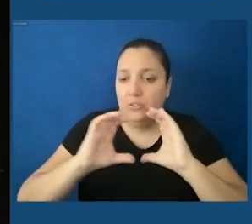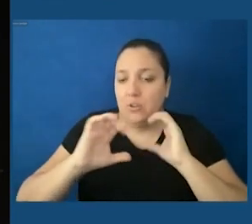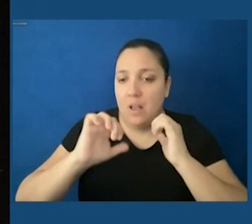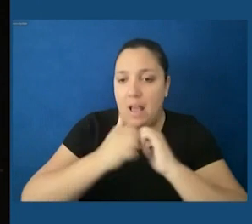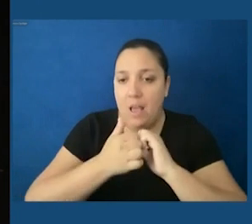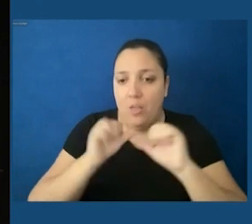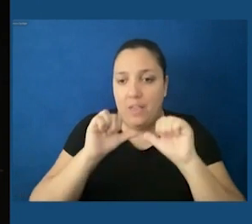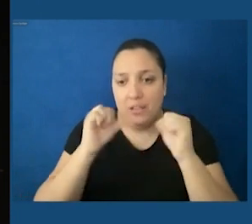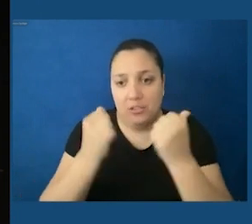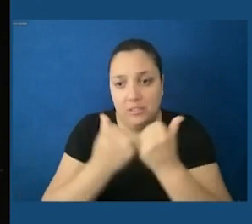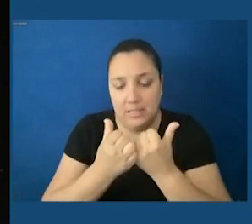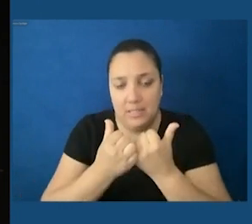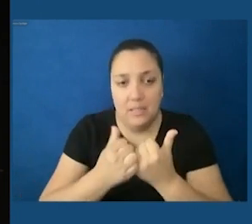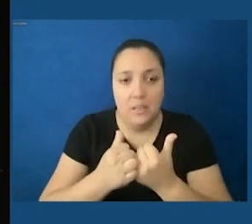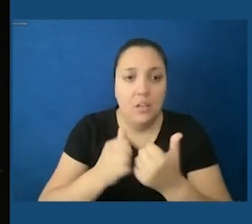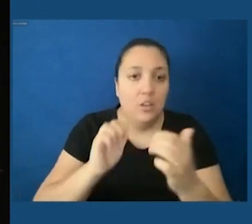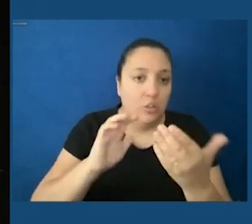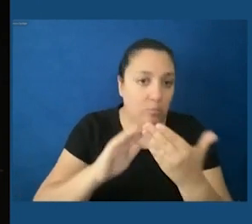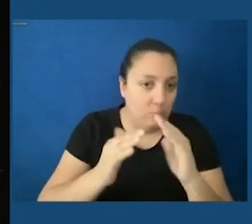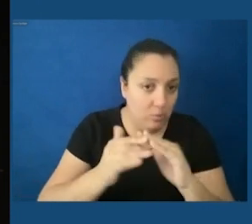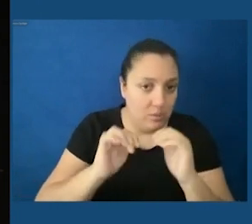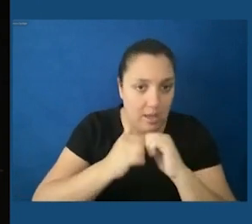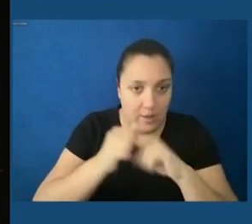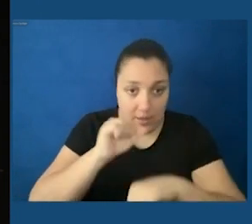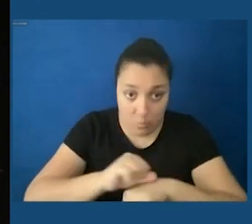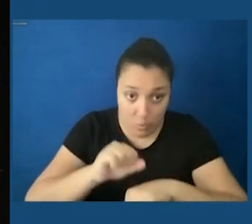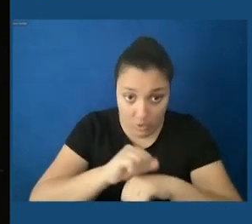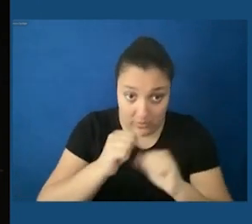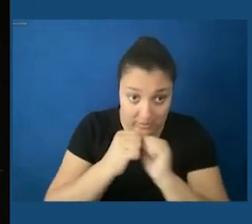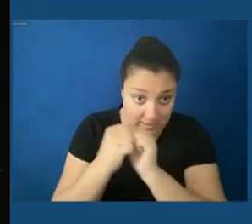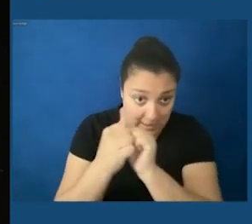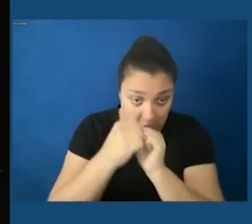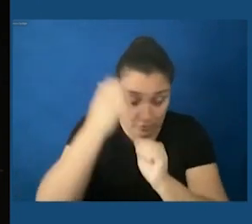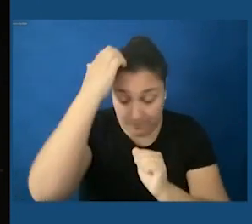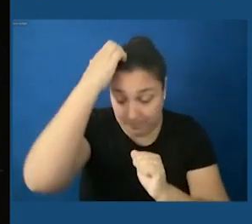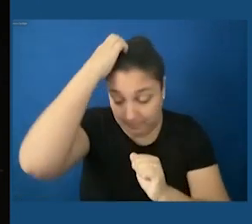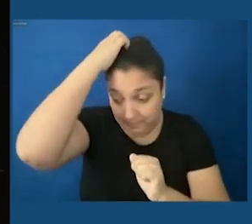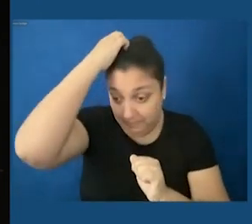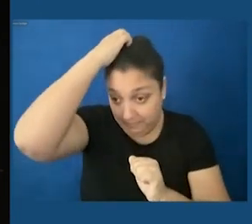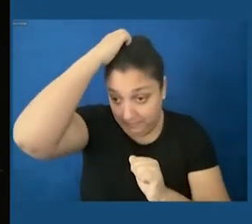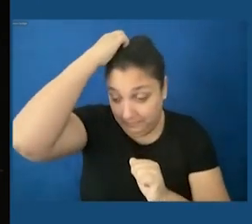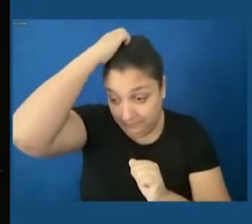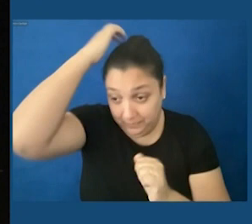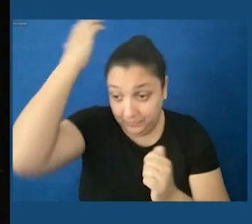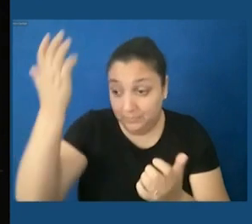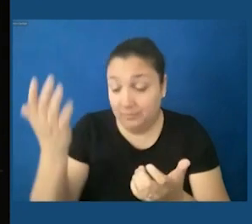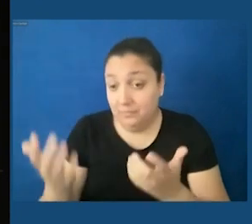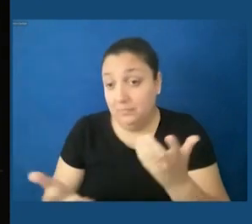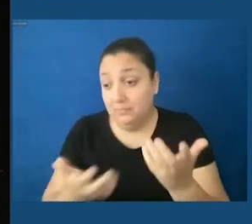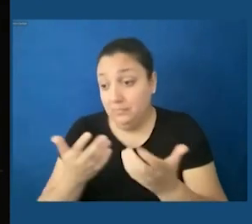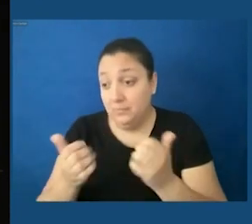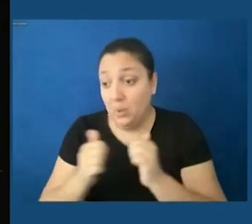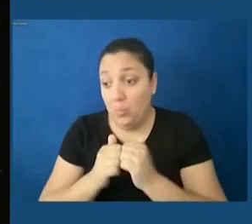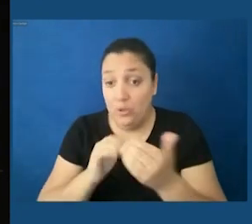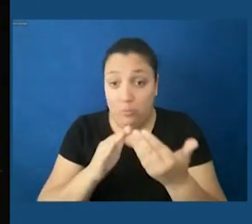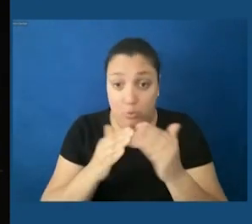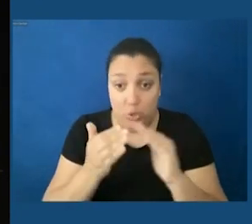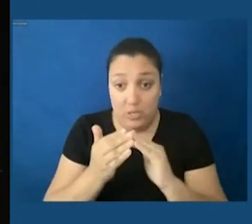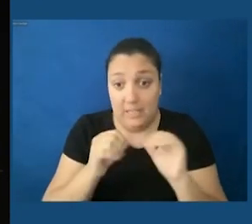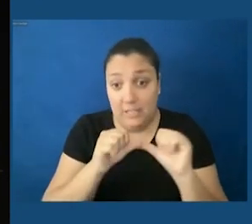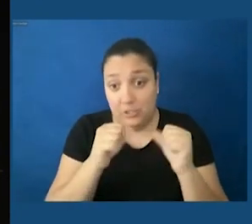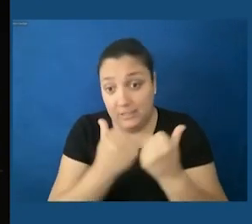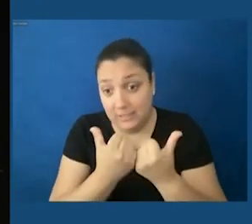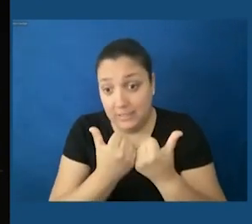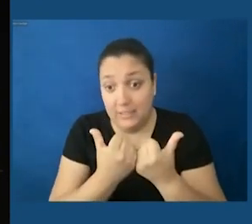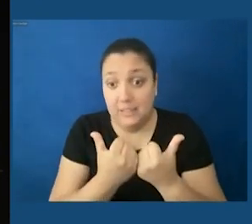and communities work together with each other and with, the communities work with agencies, agencies